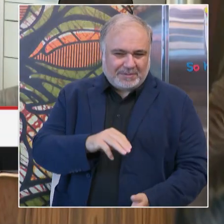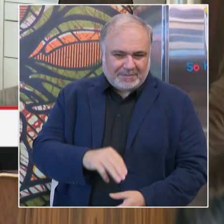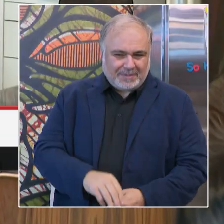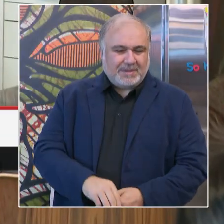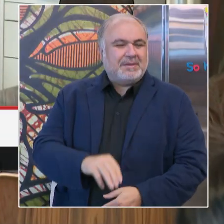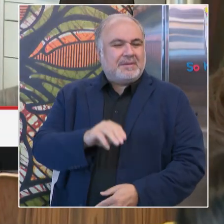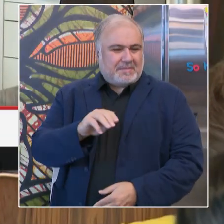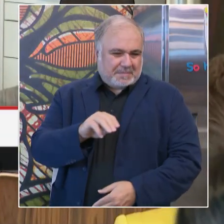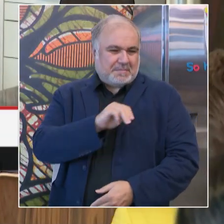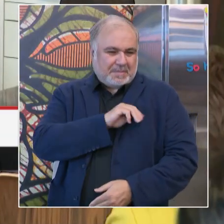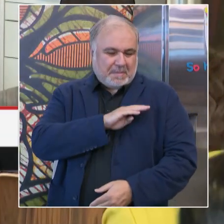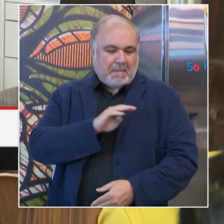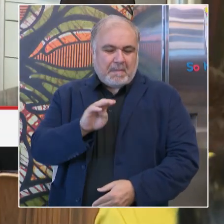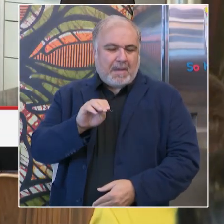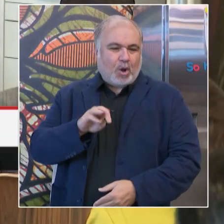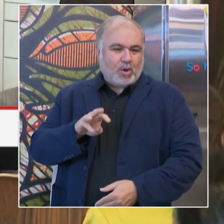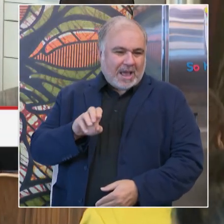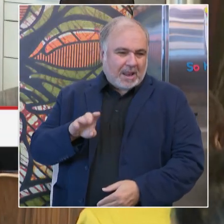Thank you, Mother.